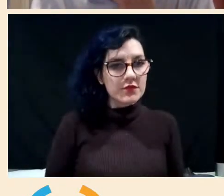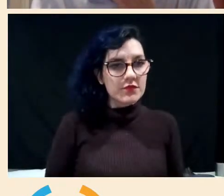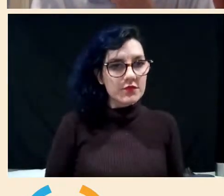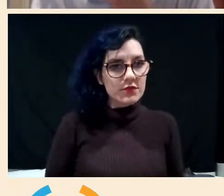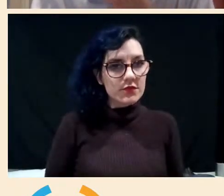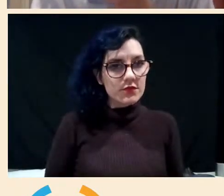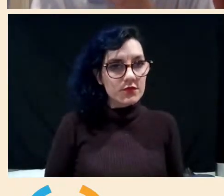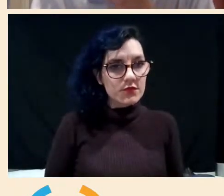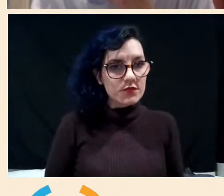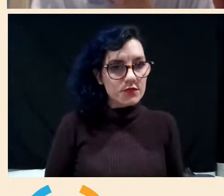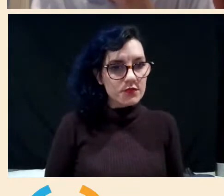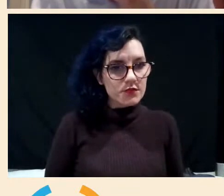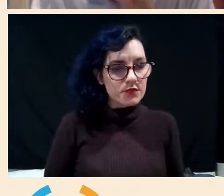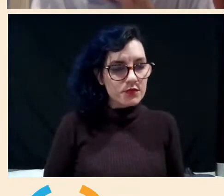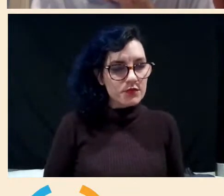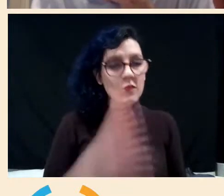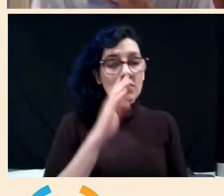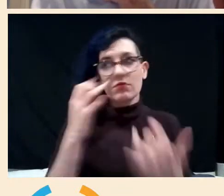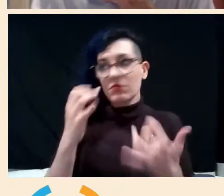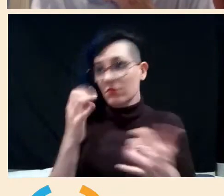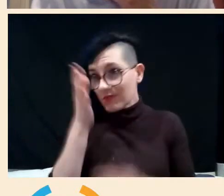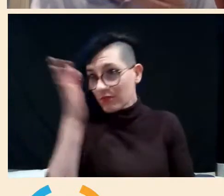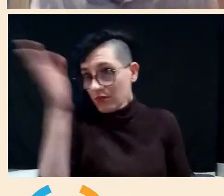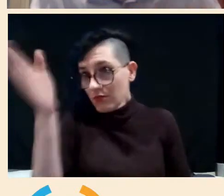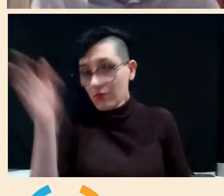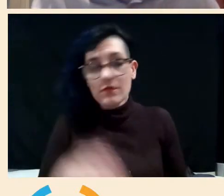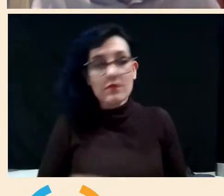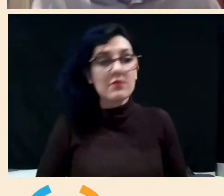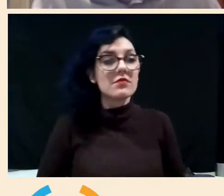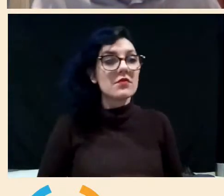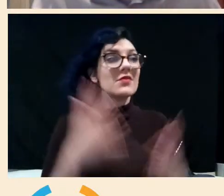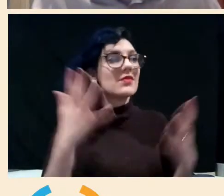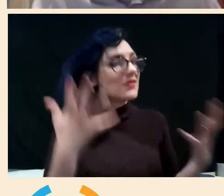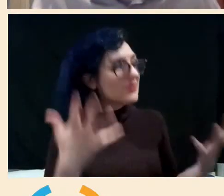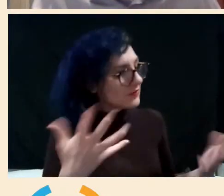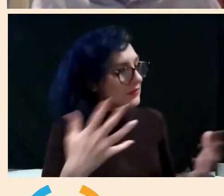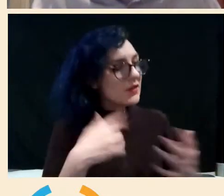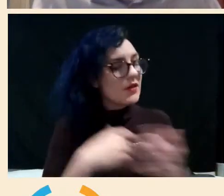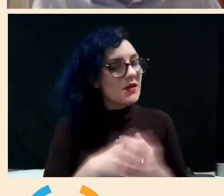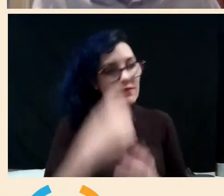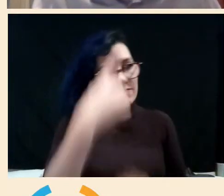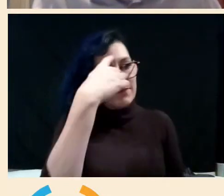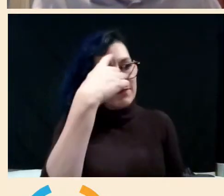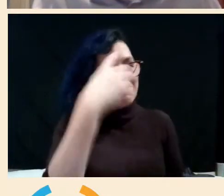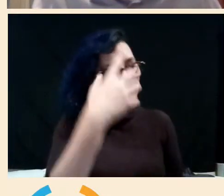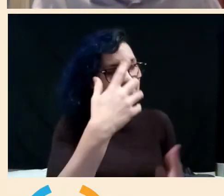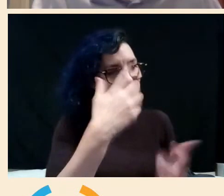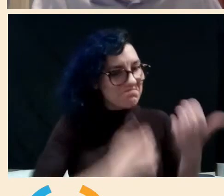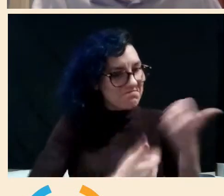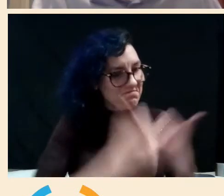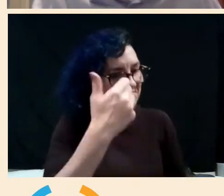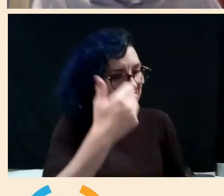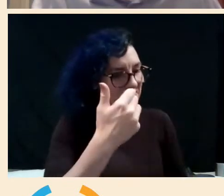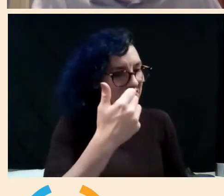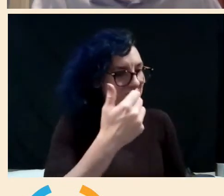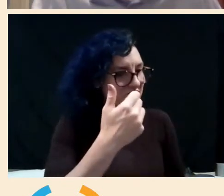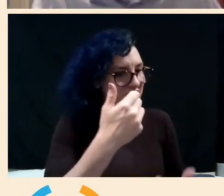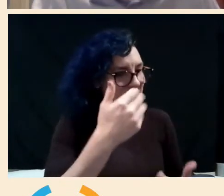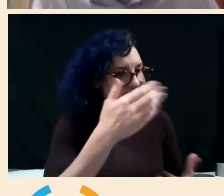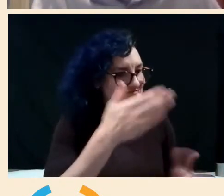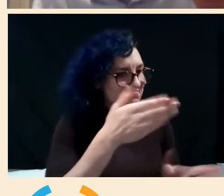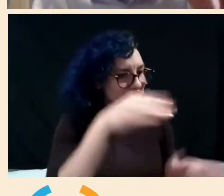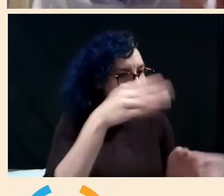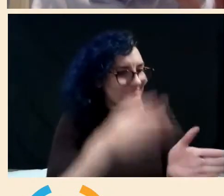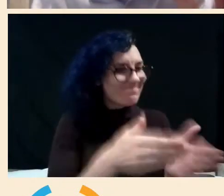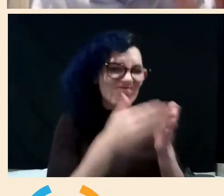think should the partisan processes, I think the most partisan process is that the legislature draws the lines, and I know that's been in the Constitution